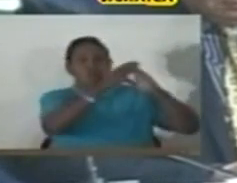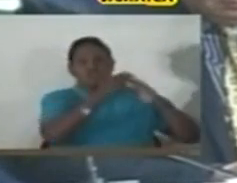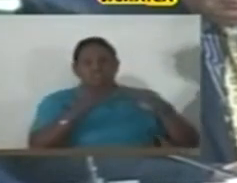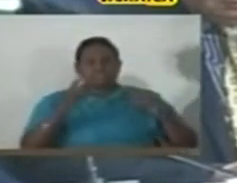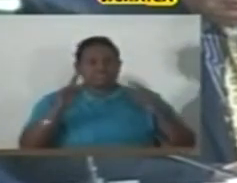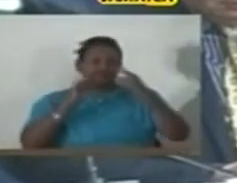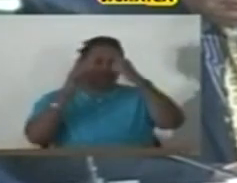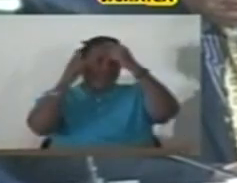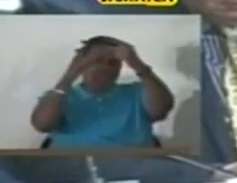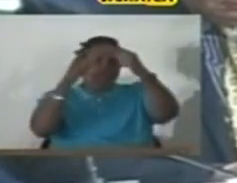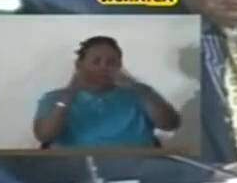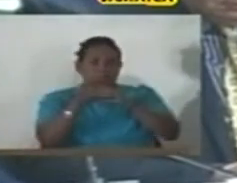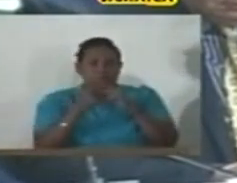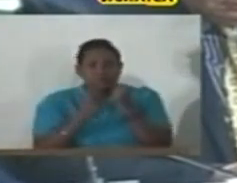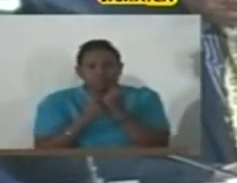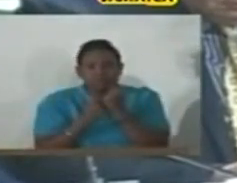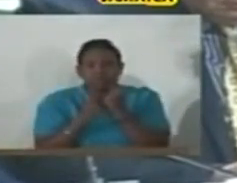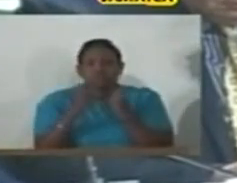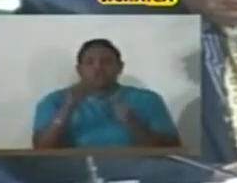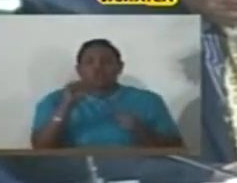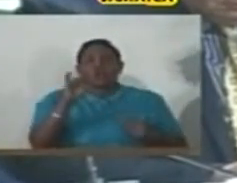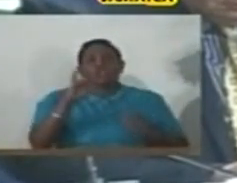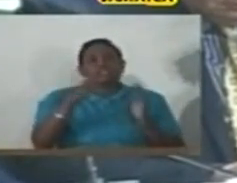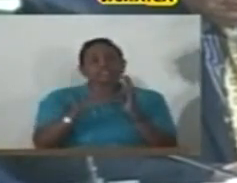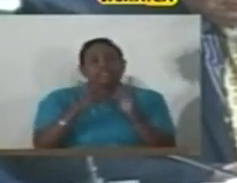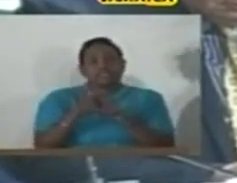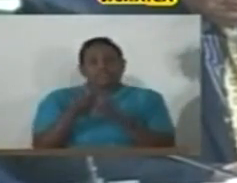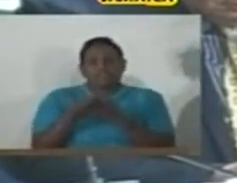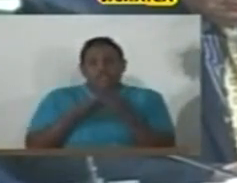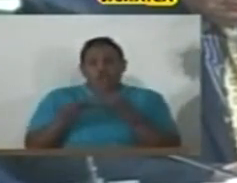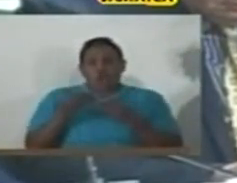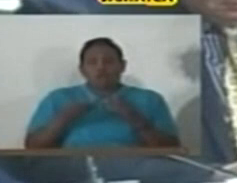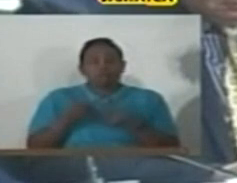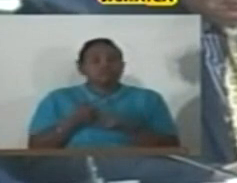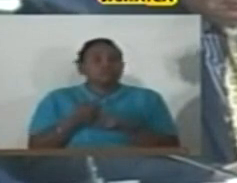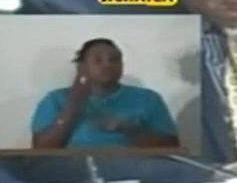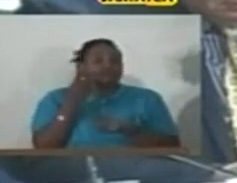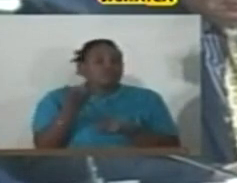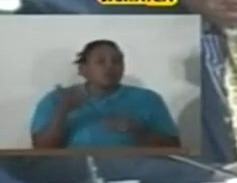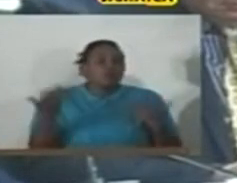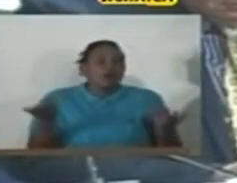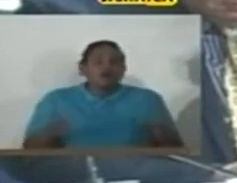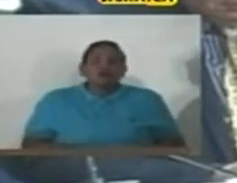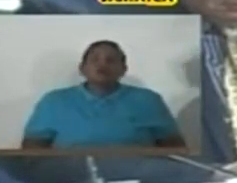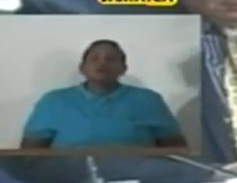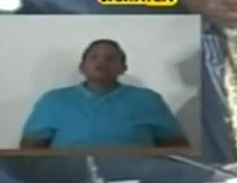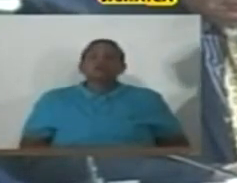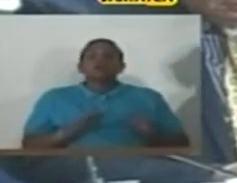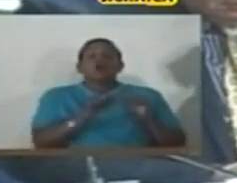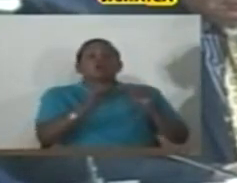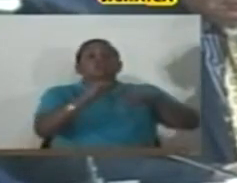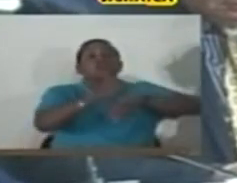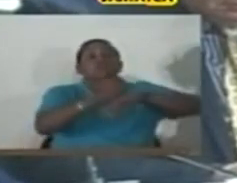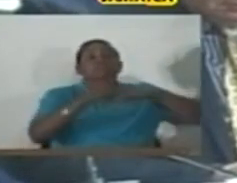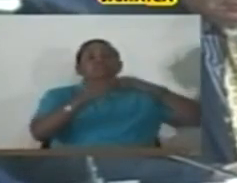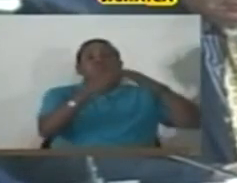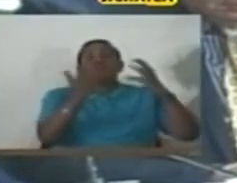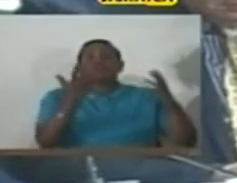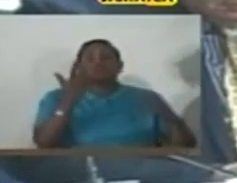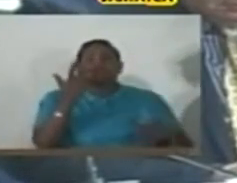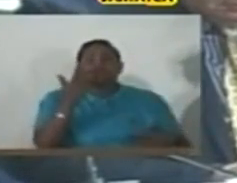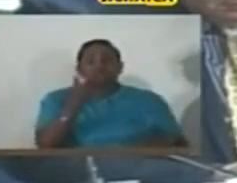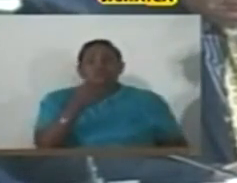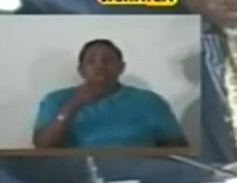aimed aiding the logistics-centered economy are as follows. the continuing implementation of a